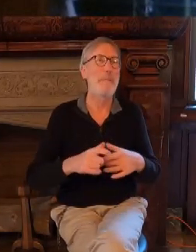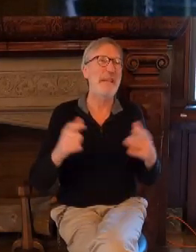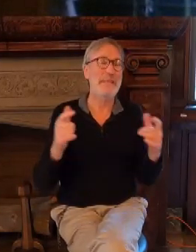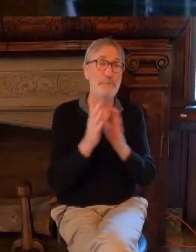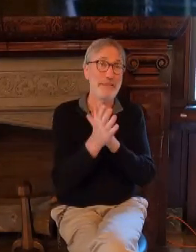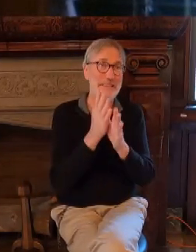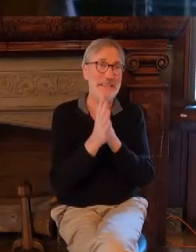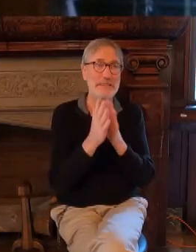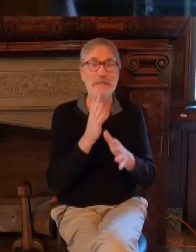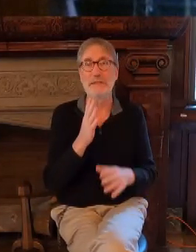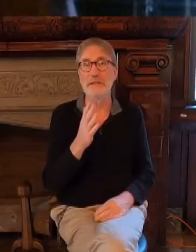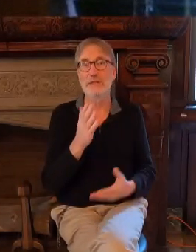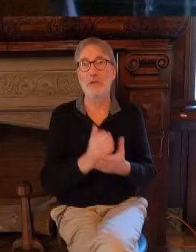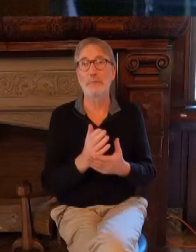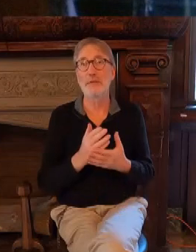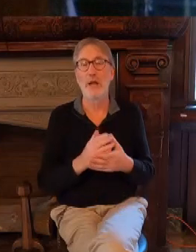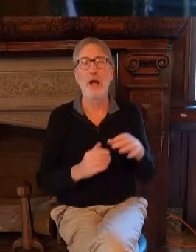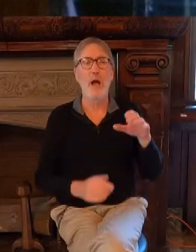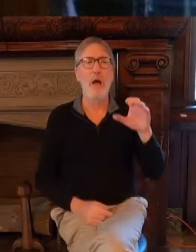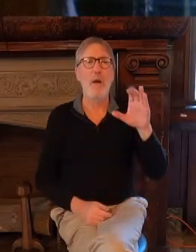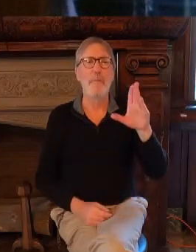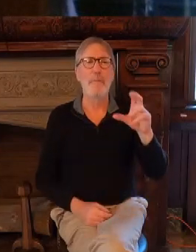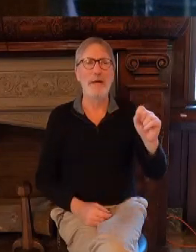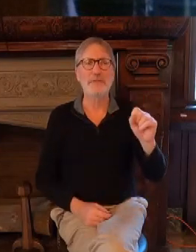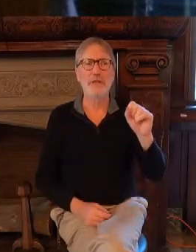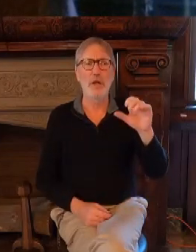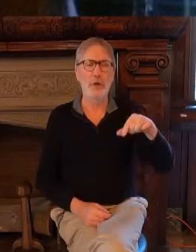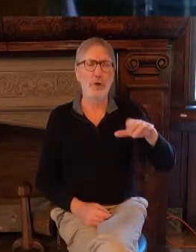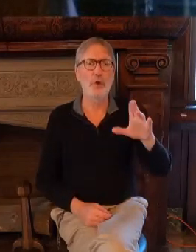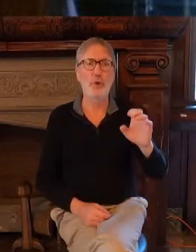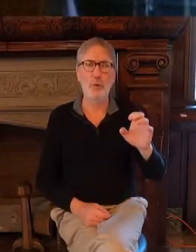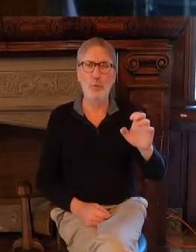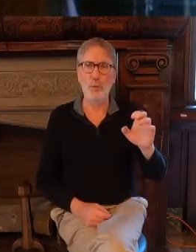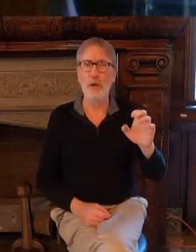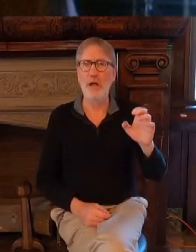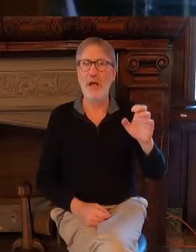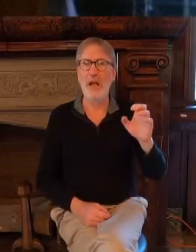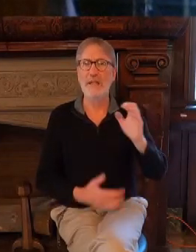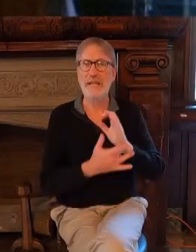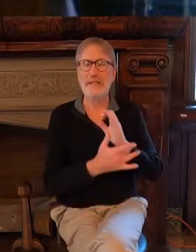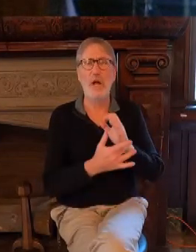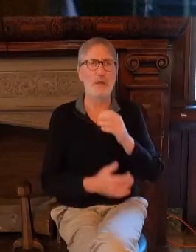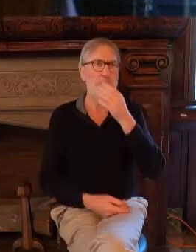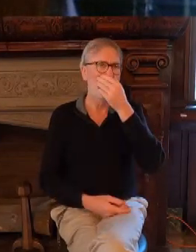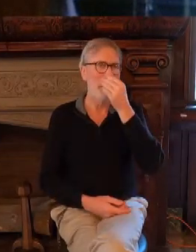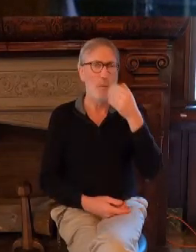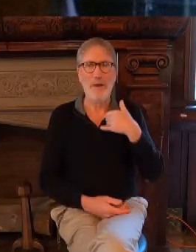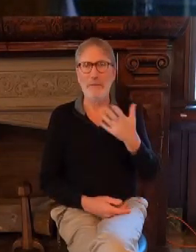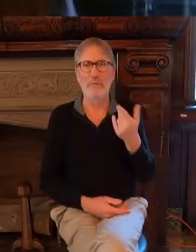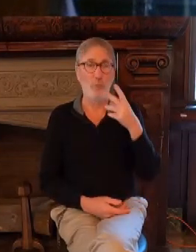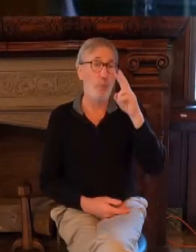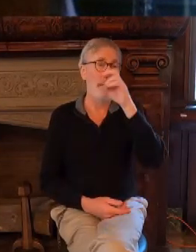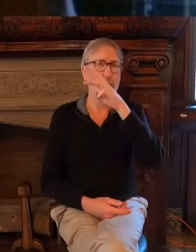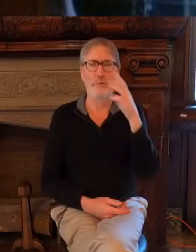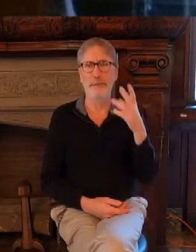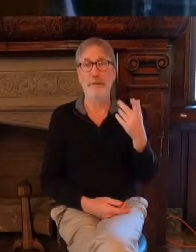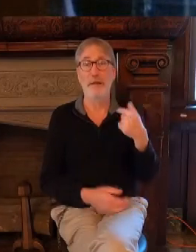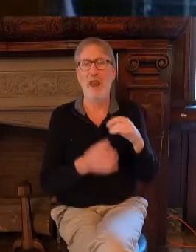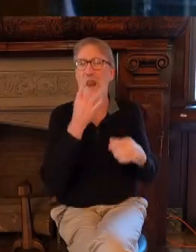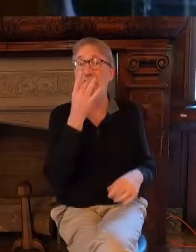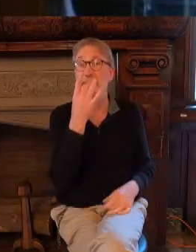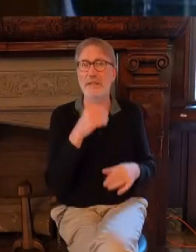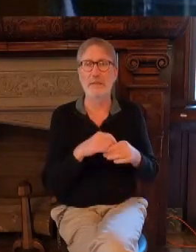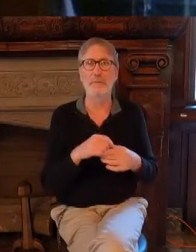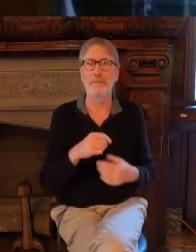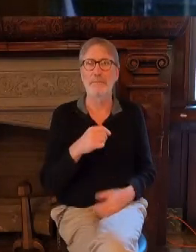this case, when we're referring to a bus queue jump technology, there are weird traffic signals in this city. This is normal, right? This